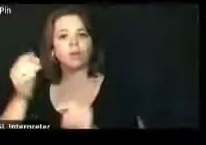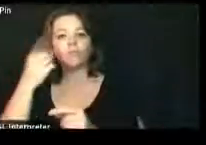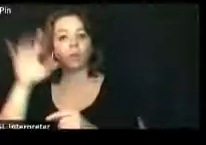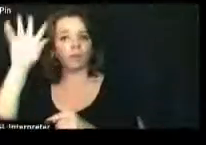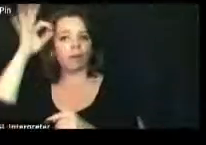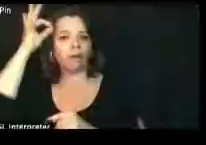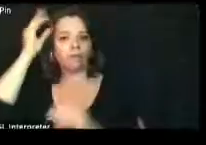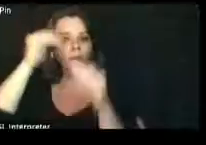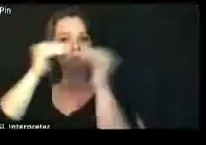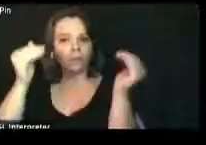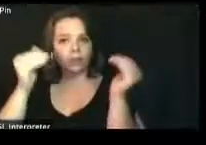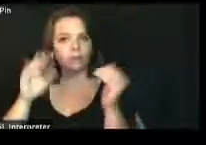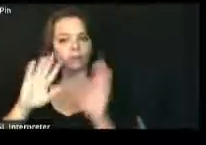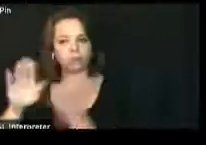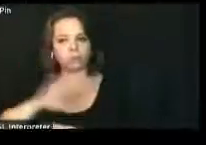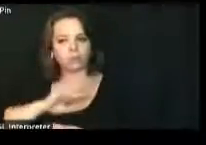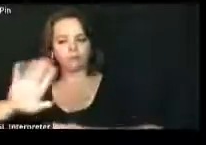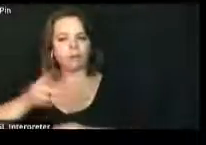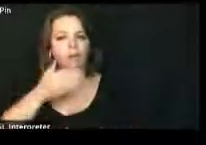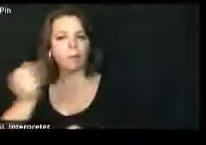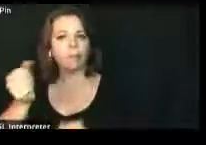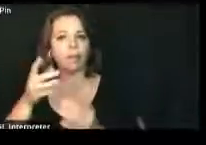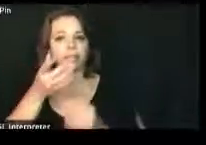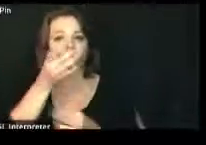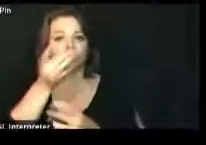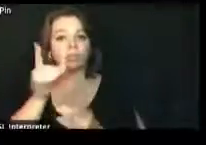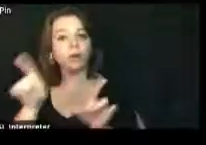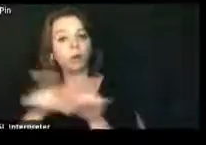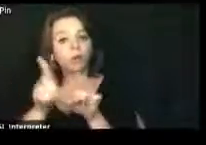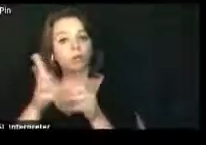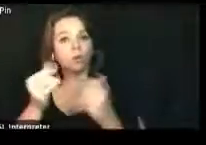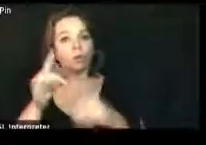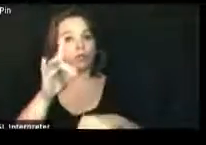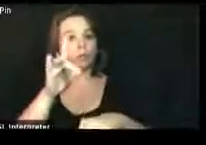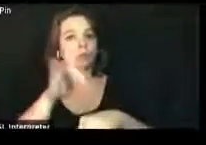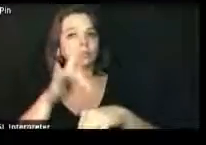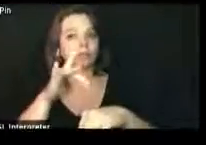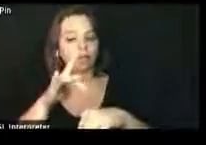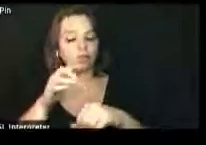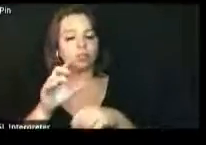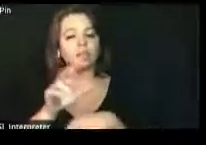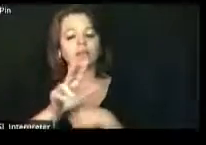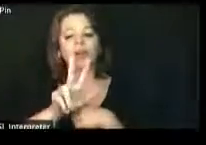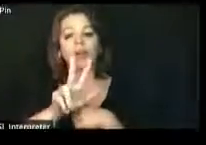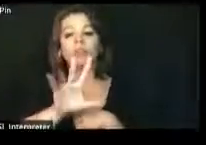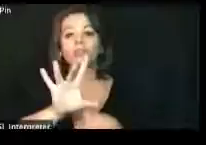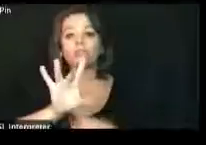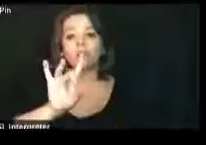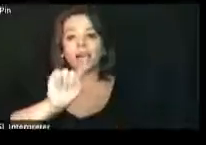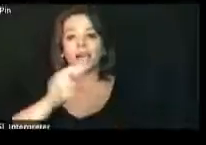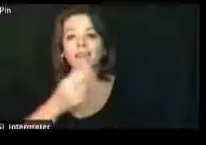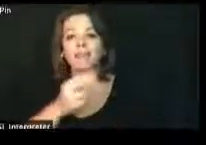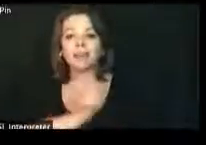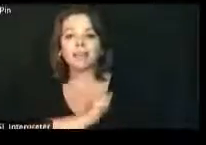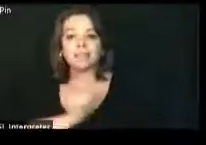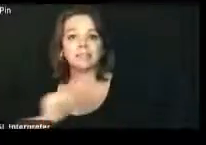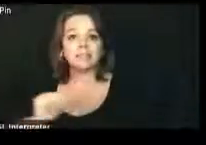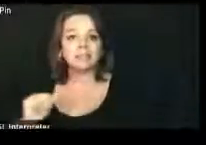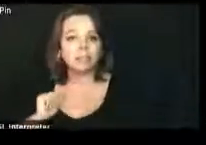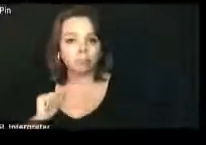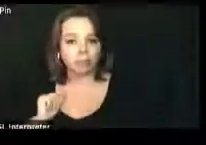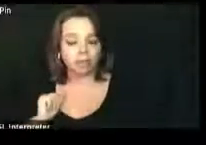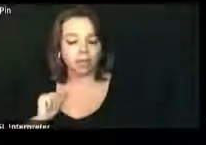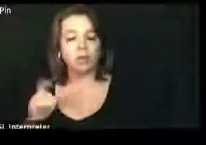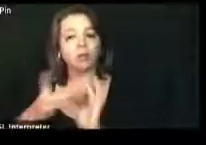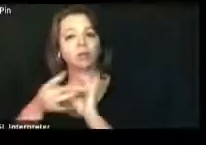And then I would also like to touch briefly on the 38th Assembly in regards to Simi Valley